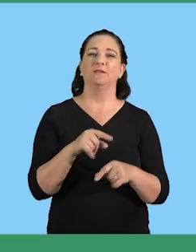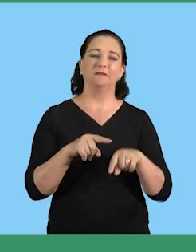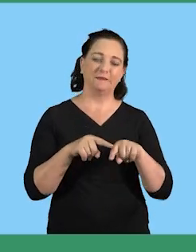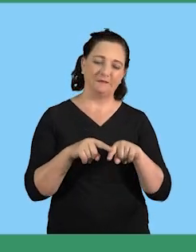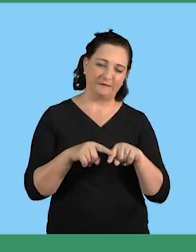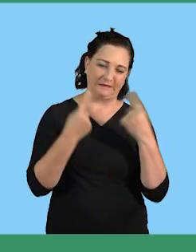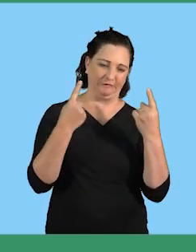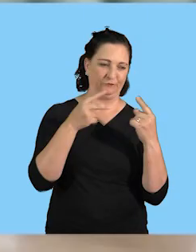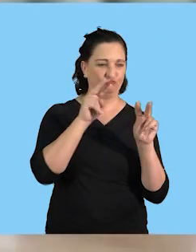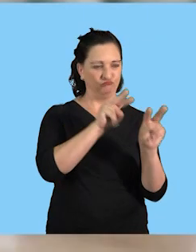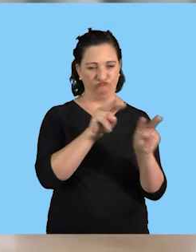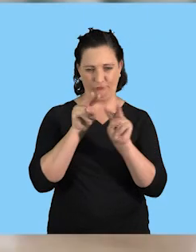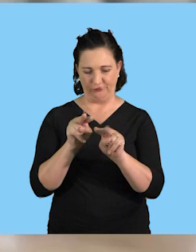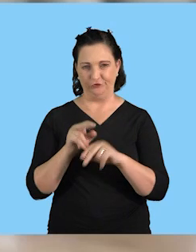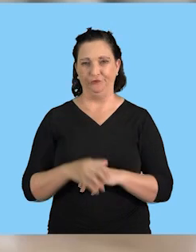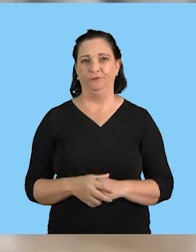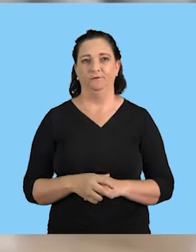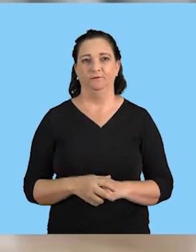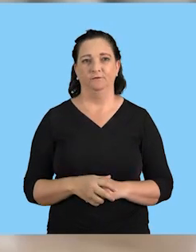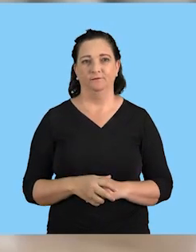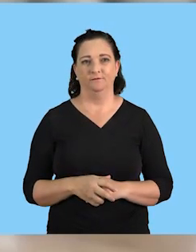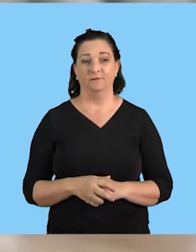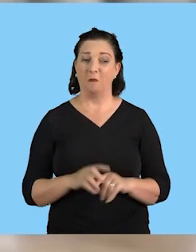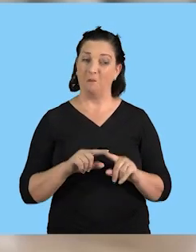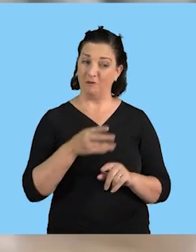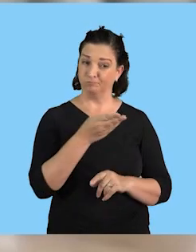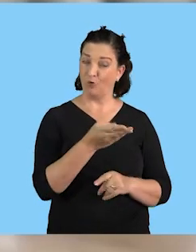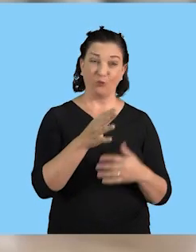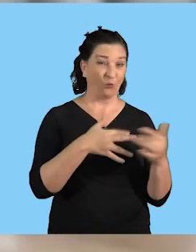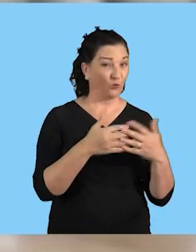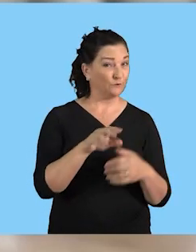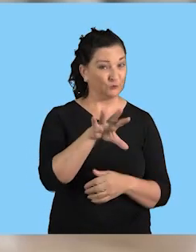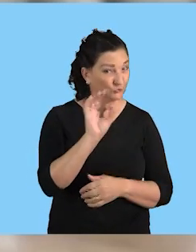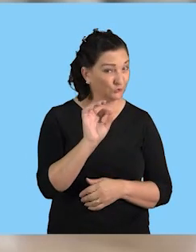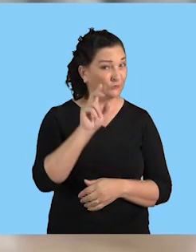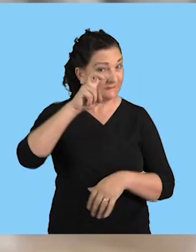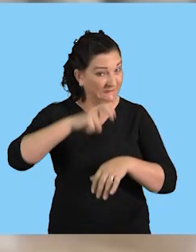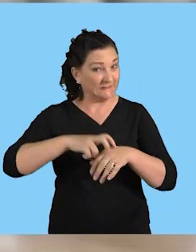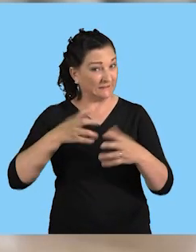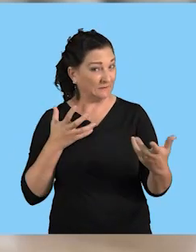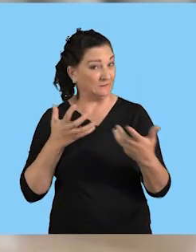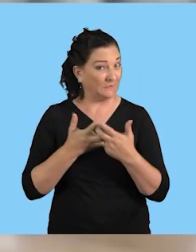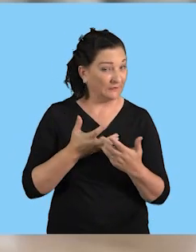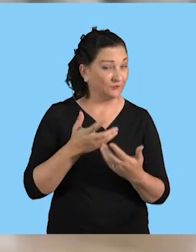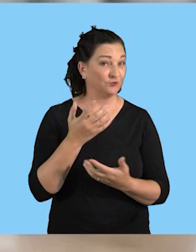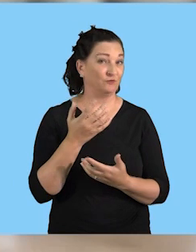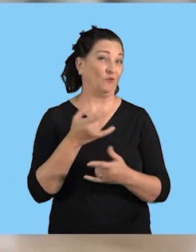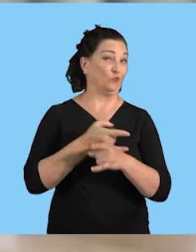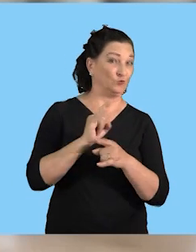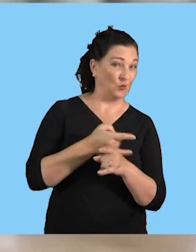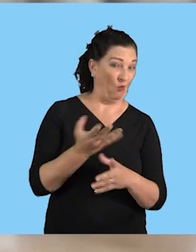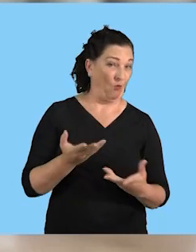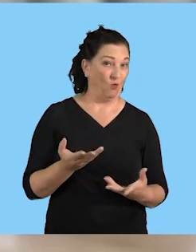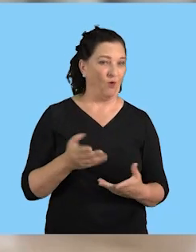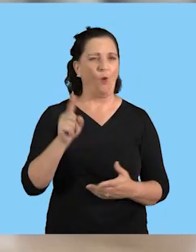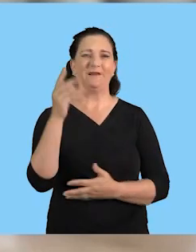different visuals. So whatever visual that you're going to choose, it needs to be appropriate and it needs to link to what you are talking about or